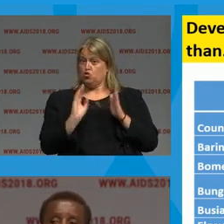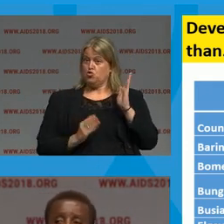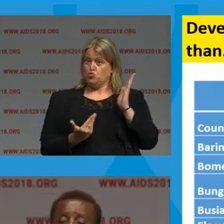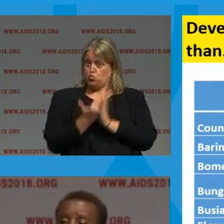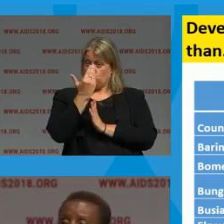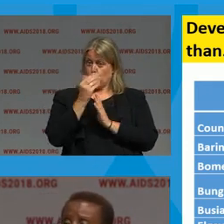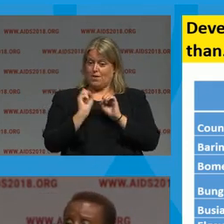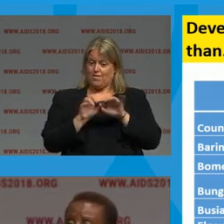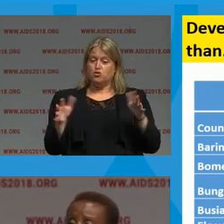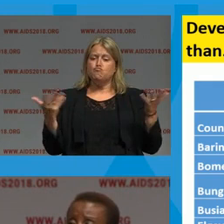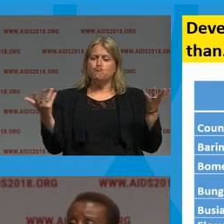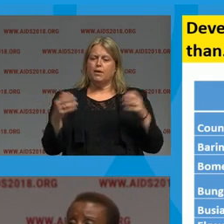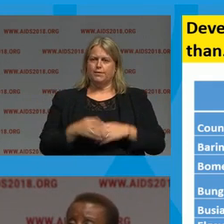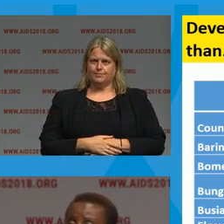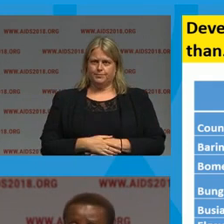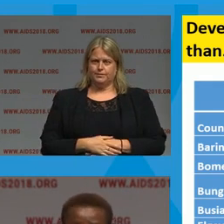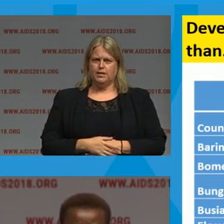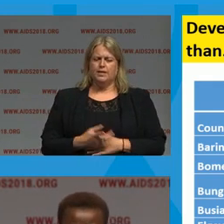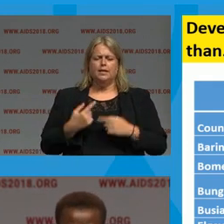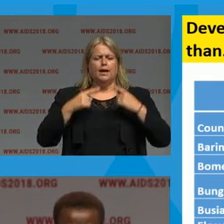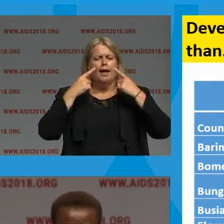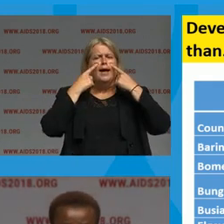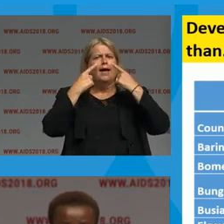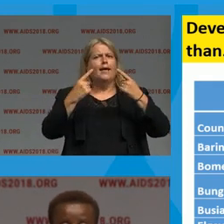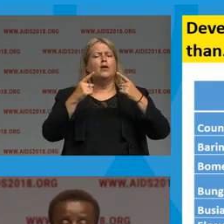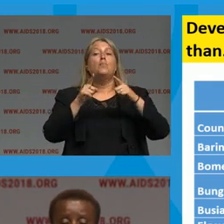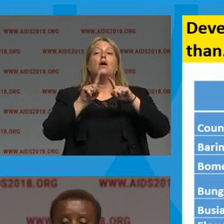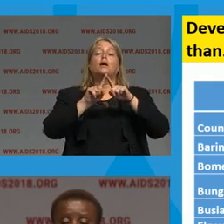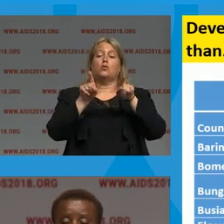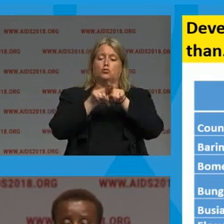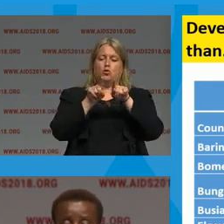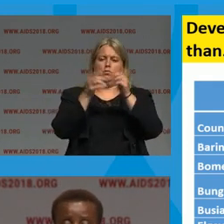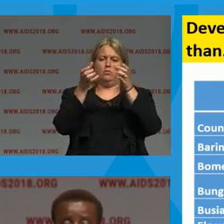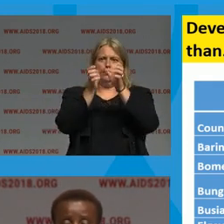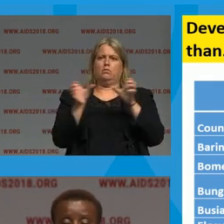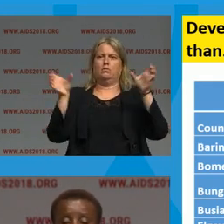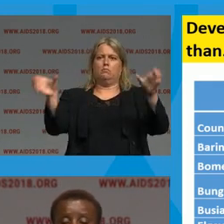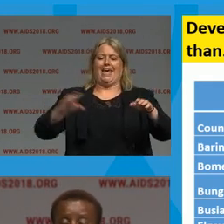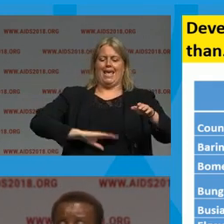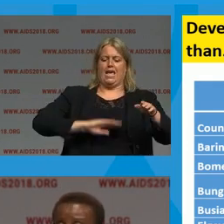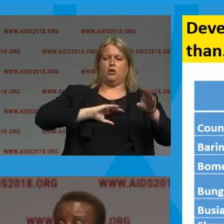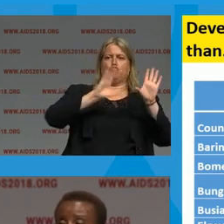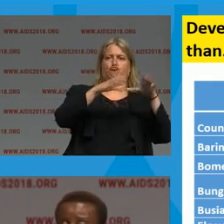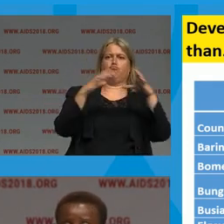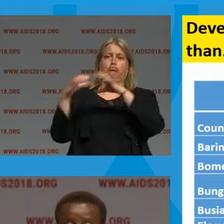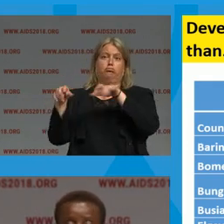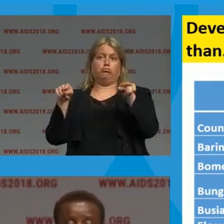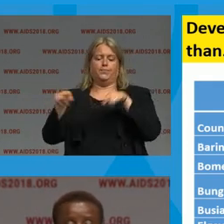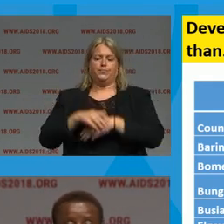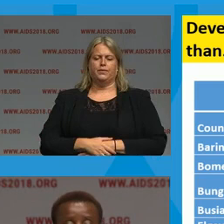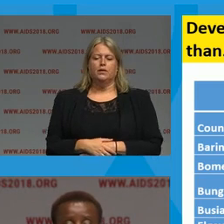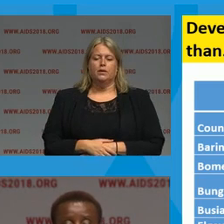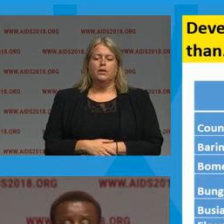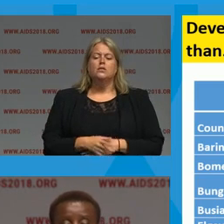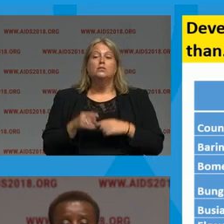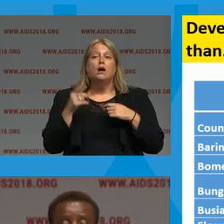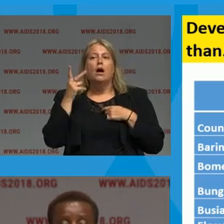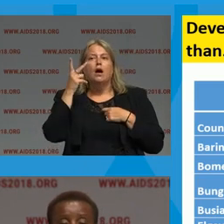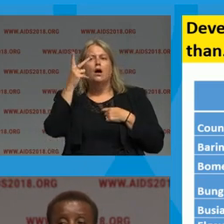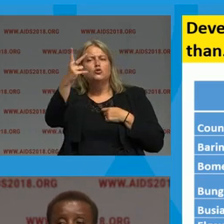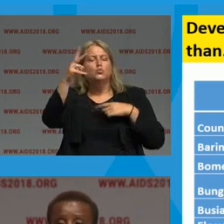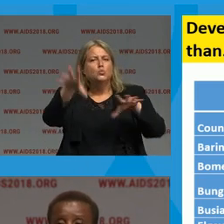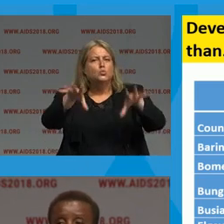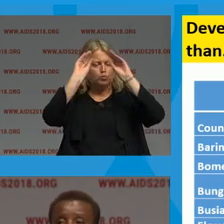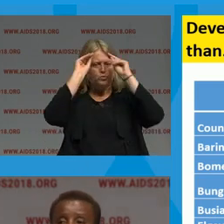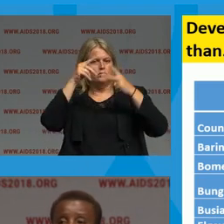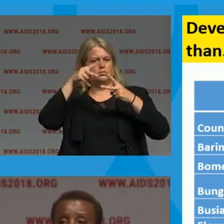looked at that across the different age groups. So essentially, the two things that we learned is that for us to